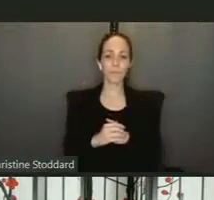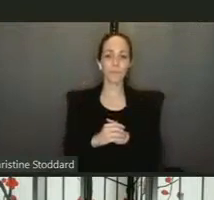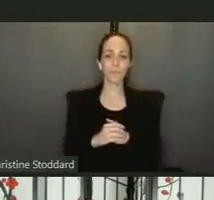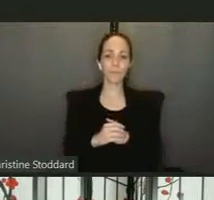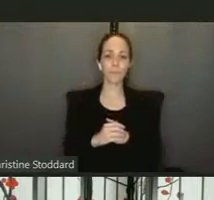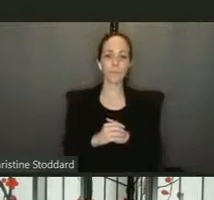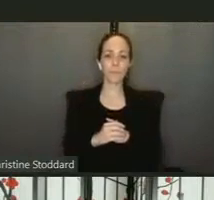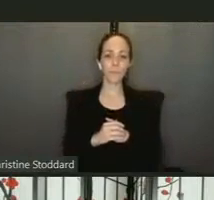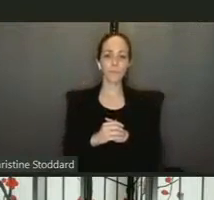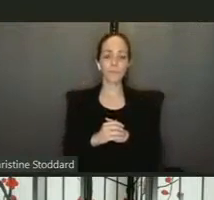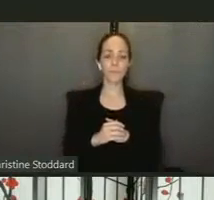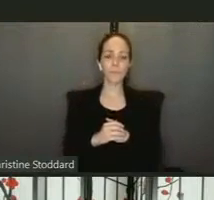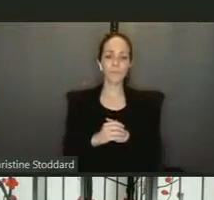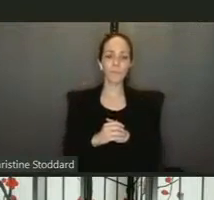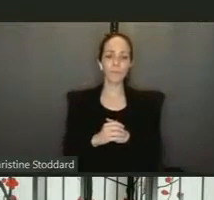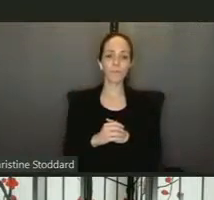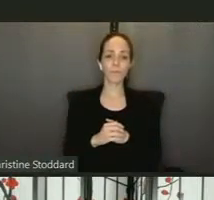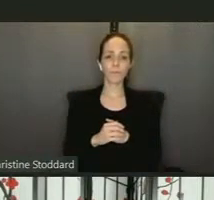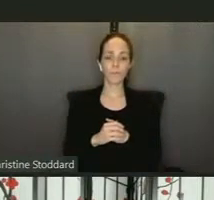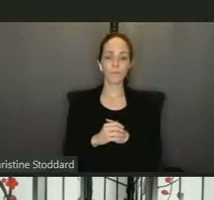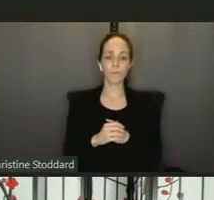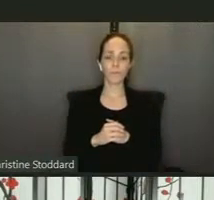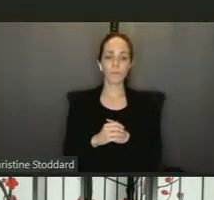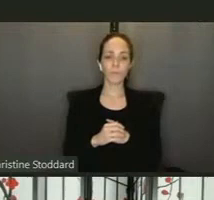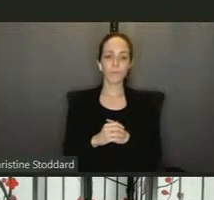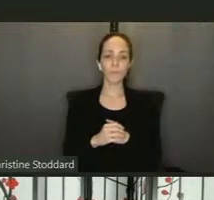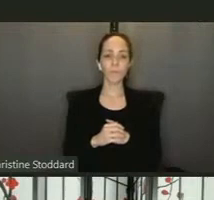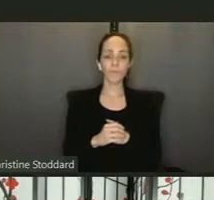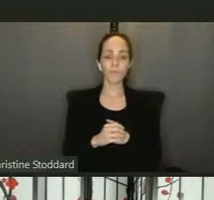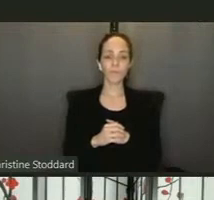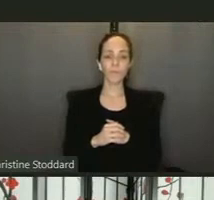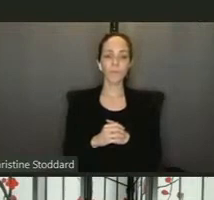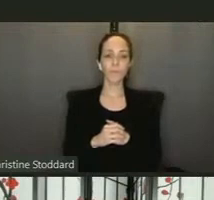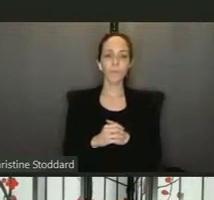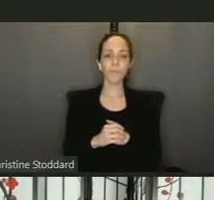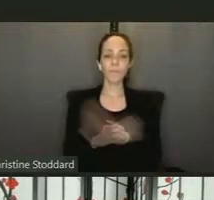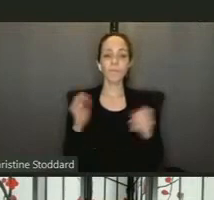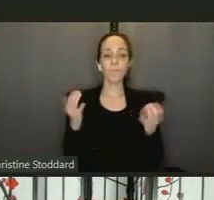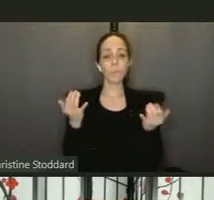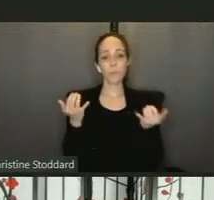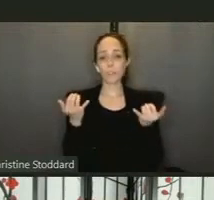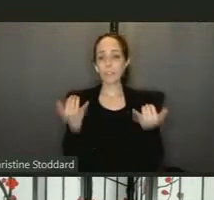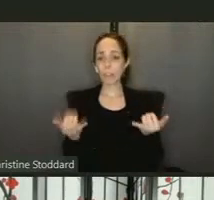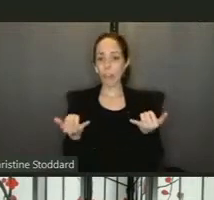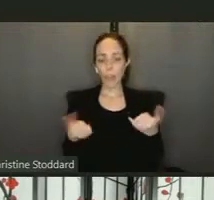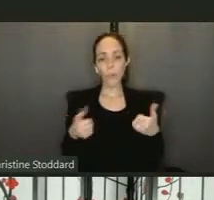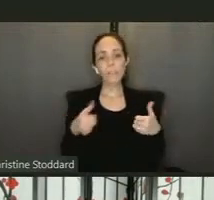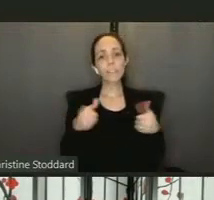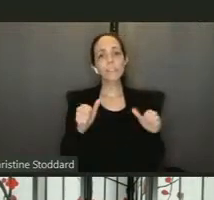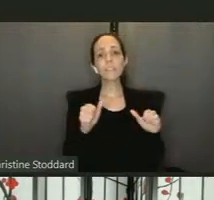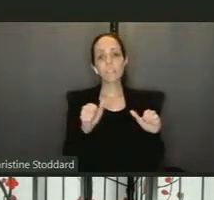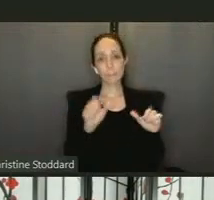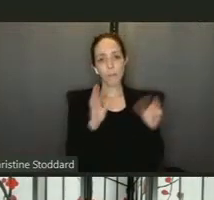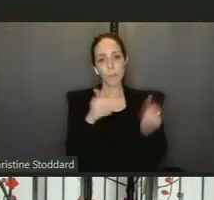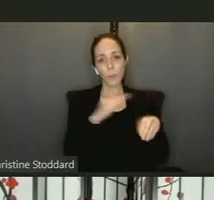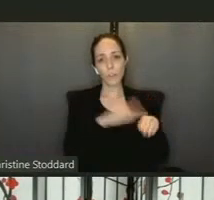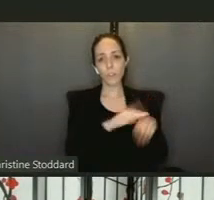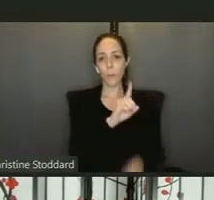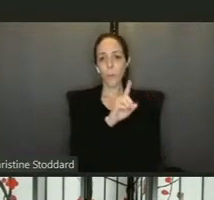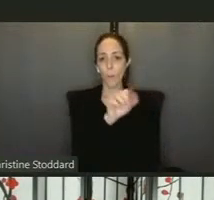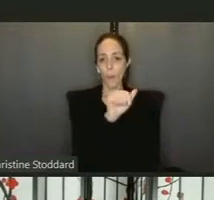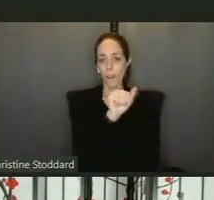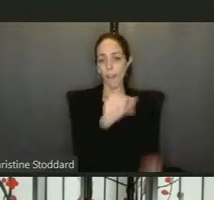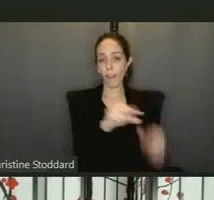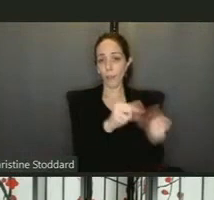So what's coming next? As I mentioned, right now we're still addressing folks in